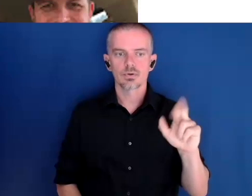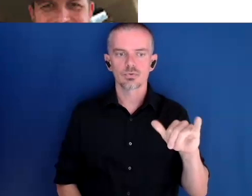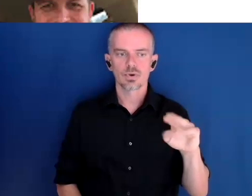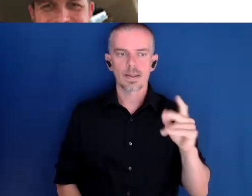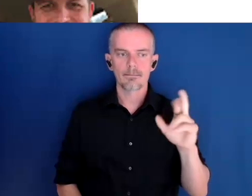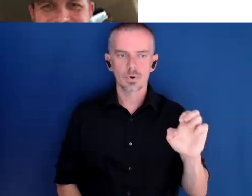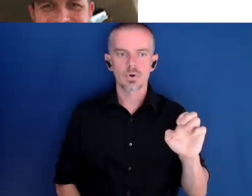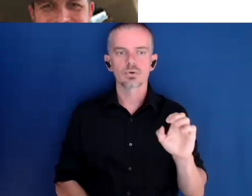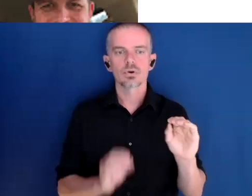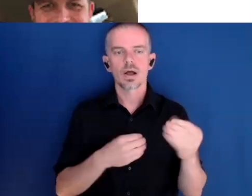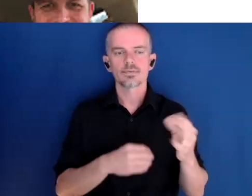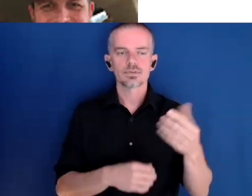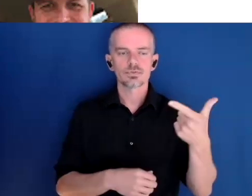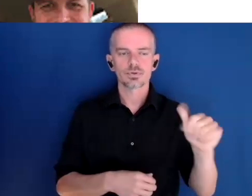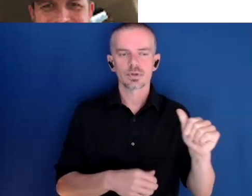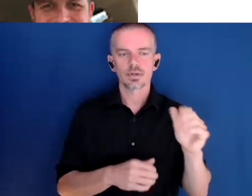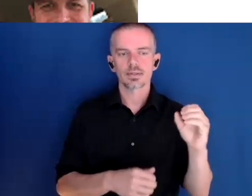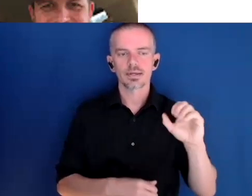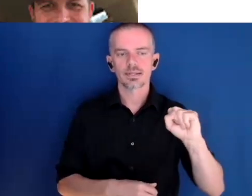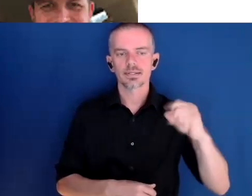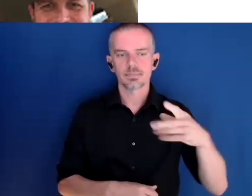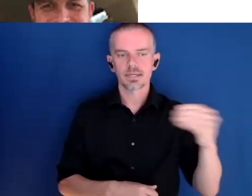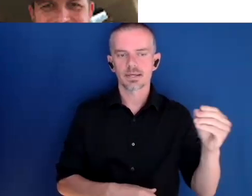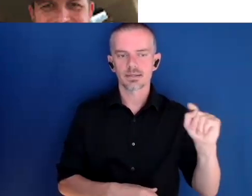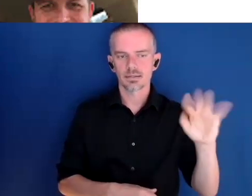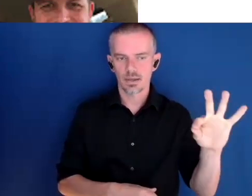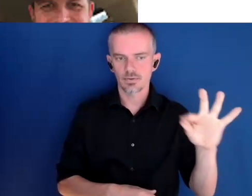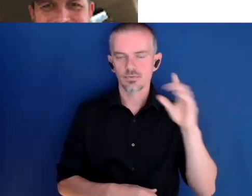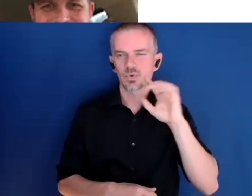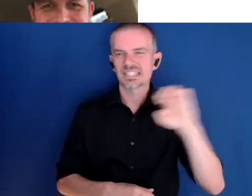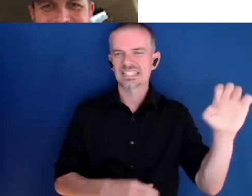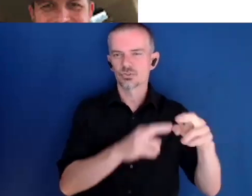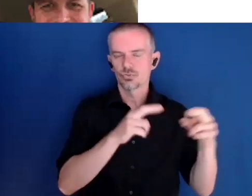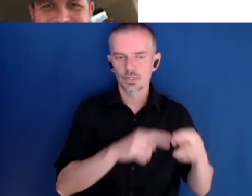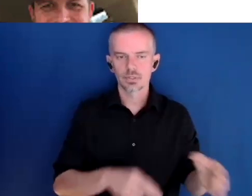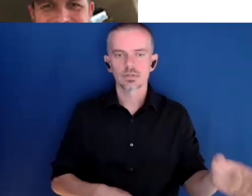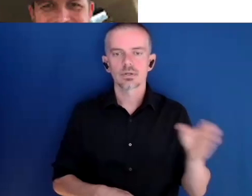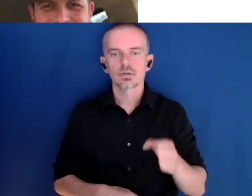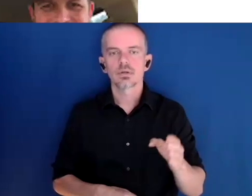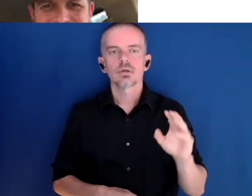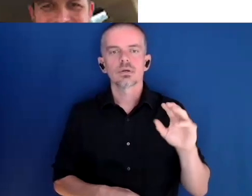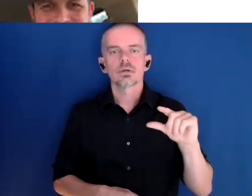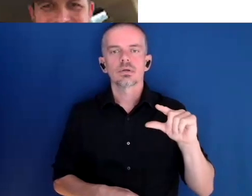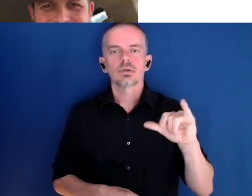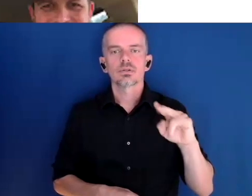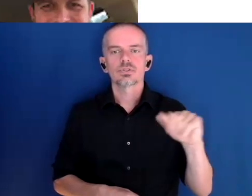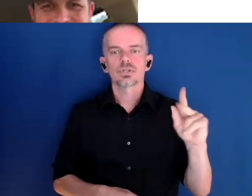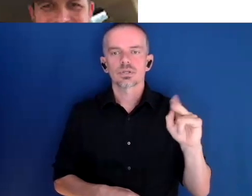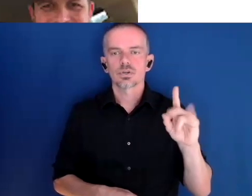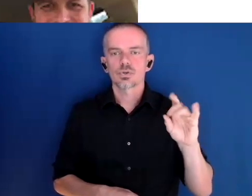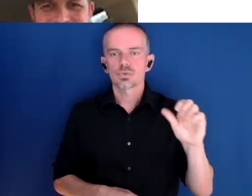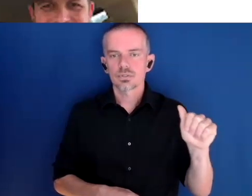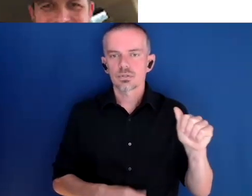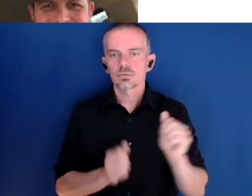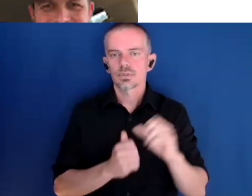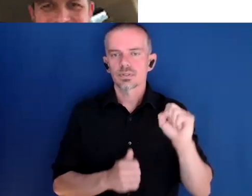State, Private, and Tribal Forestry with the Forest Service's Eastern Region. We have Gina Knudsen, Partnership Coordinator with the Salmon